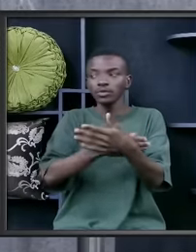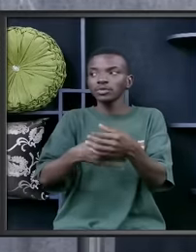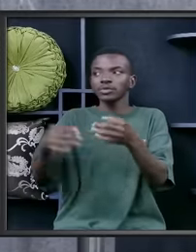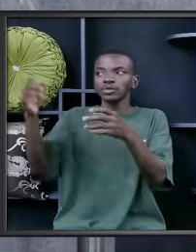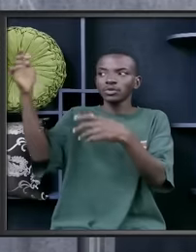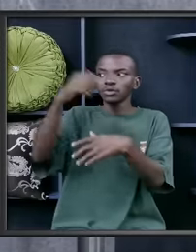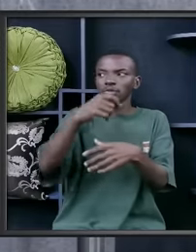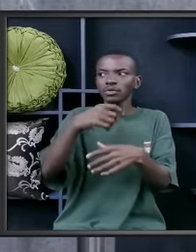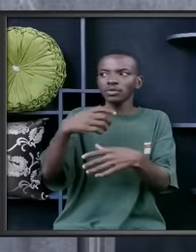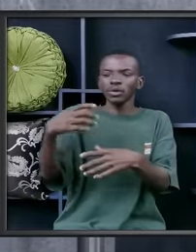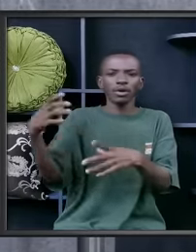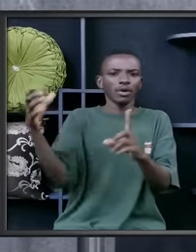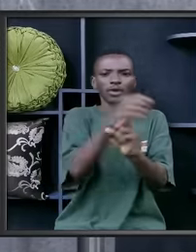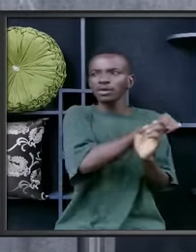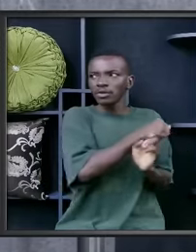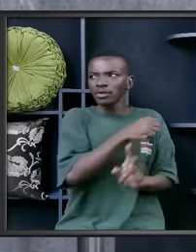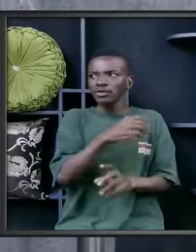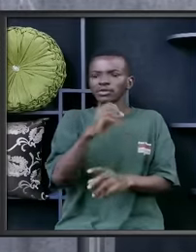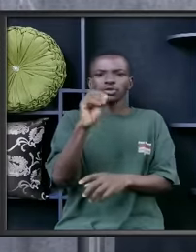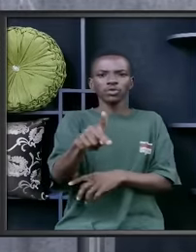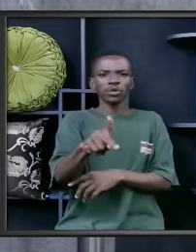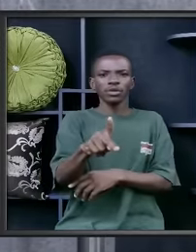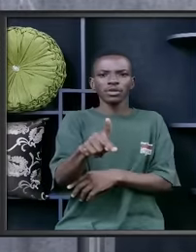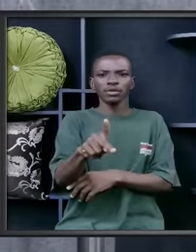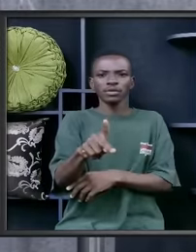down. Call hold him, papa. Say daddy is okay.